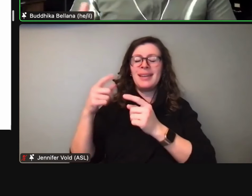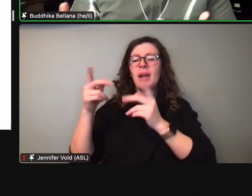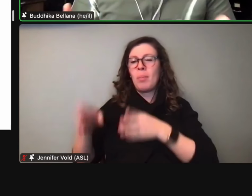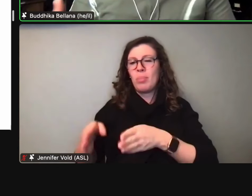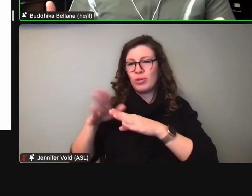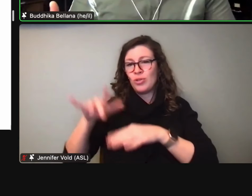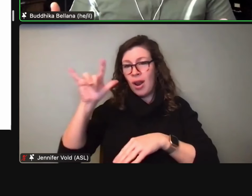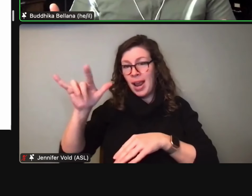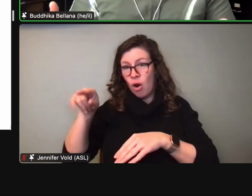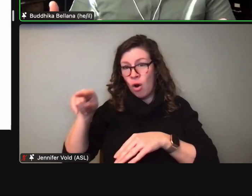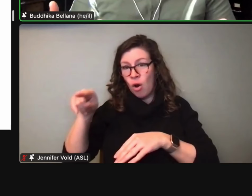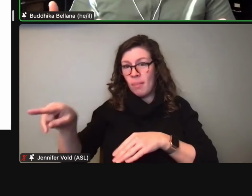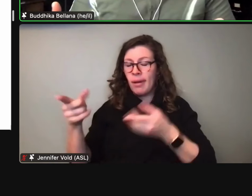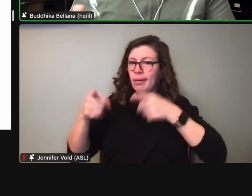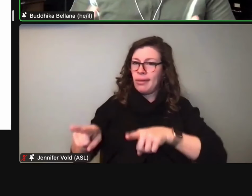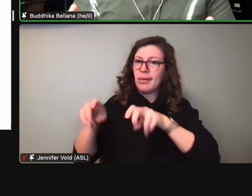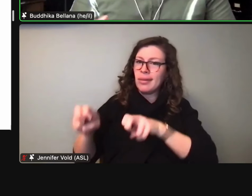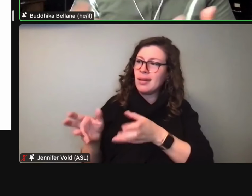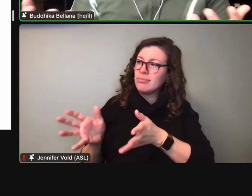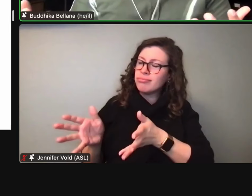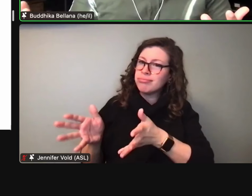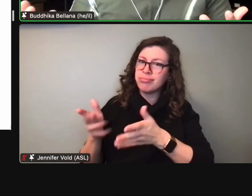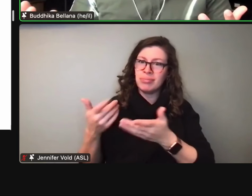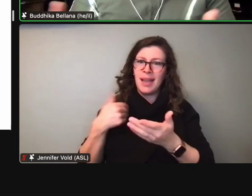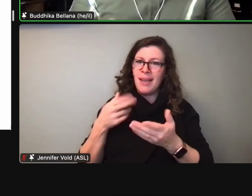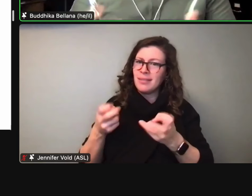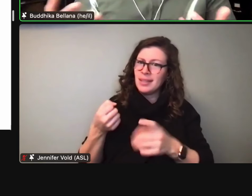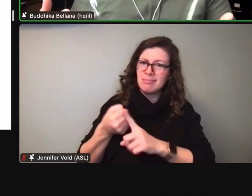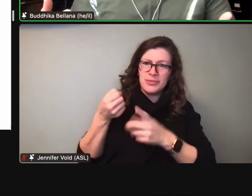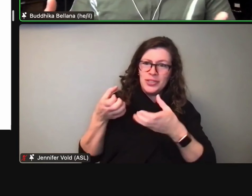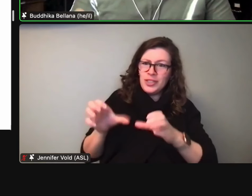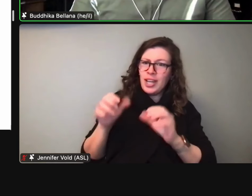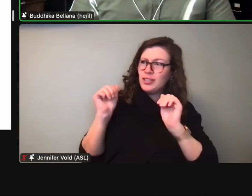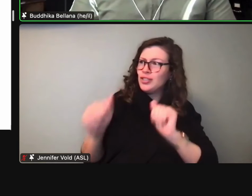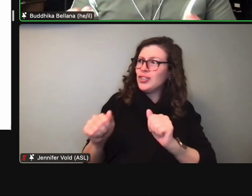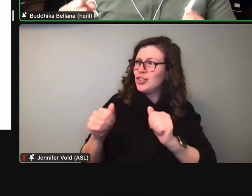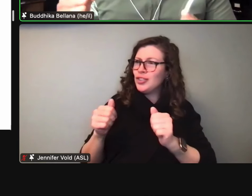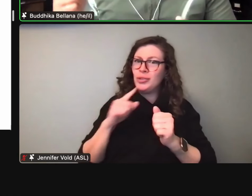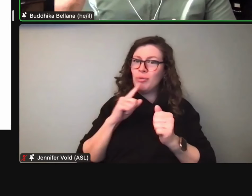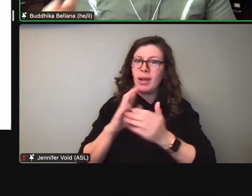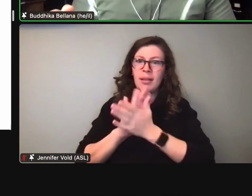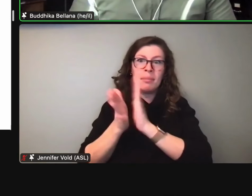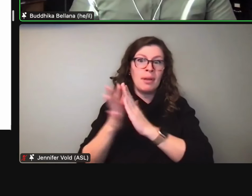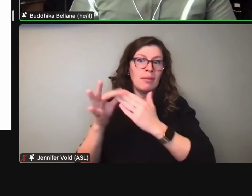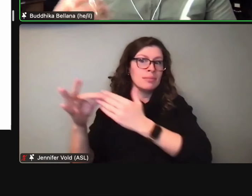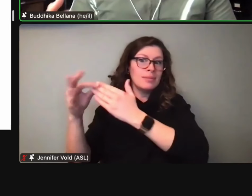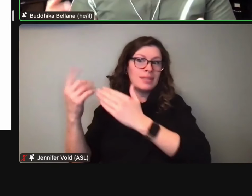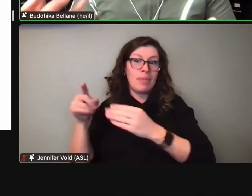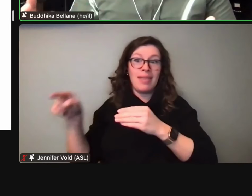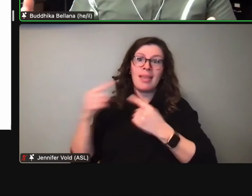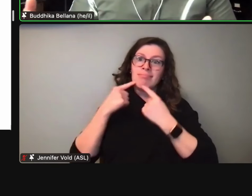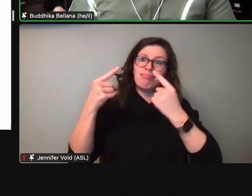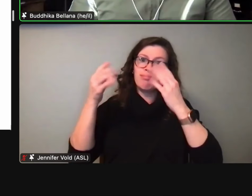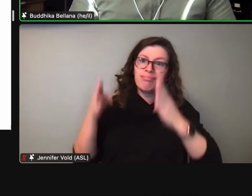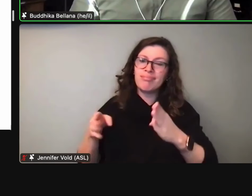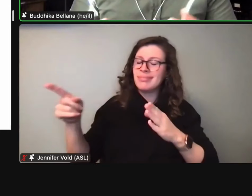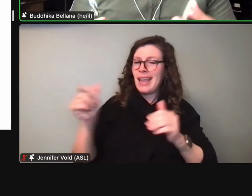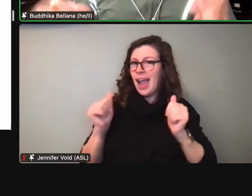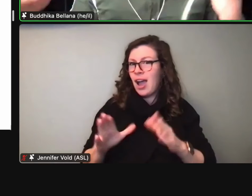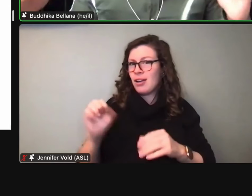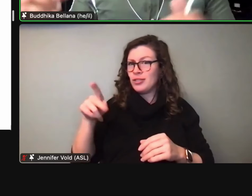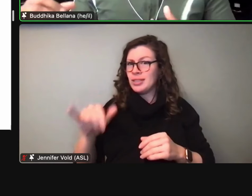chance kind of romantic encounter with them. They really got along. It was really lovely. The celebrity was an actor in spy